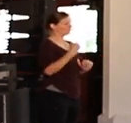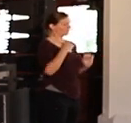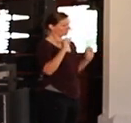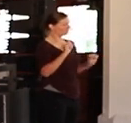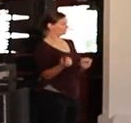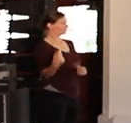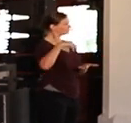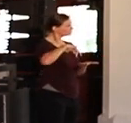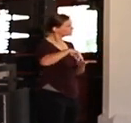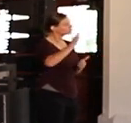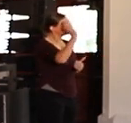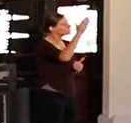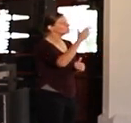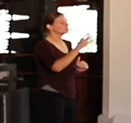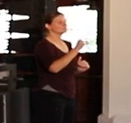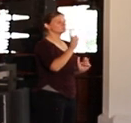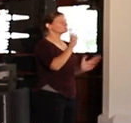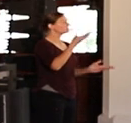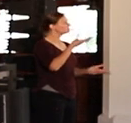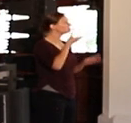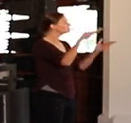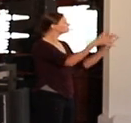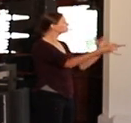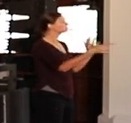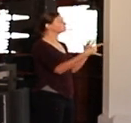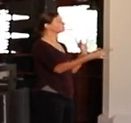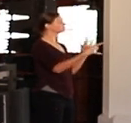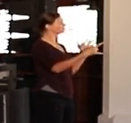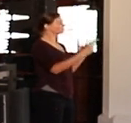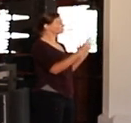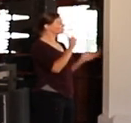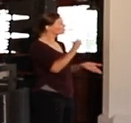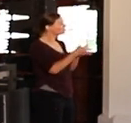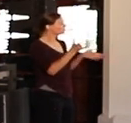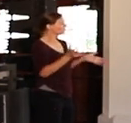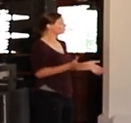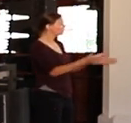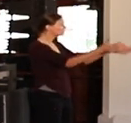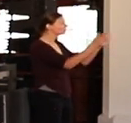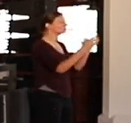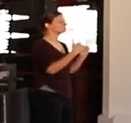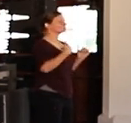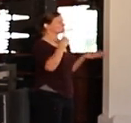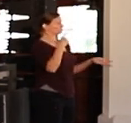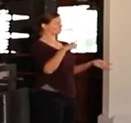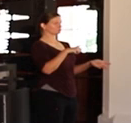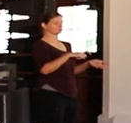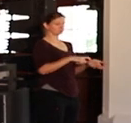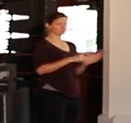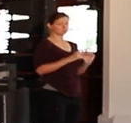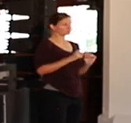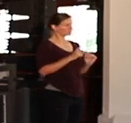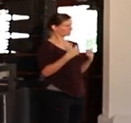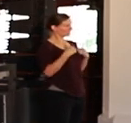stand before you and to just offer you some words of encouragement. I recognize, as